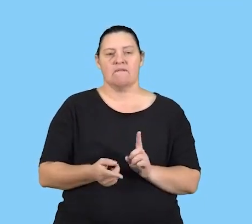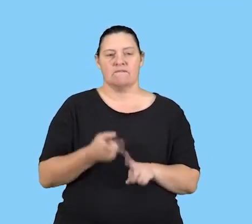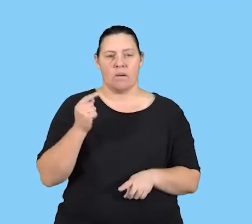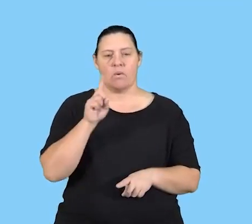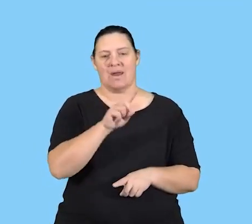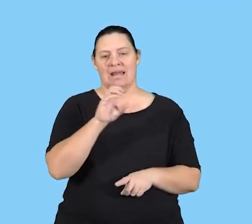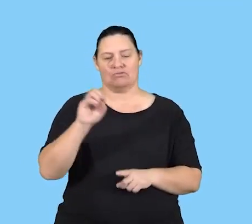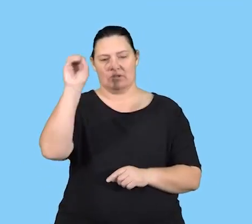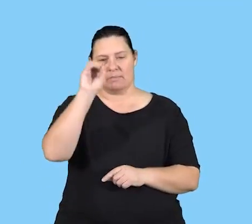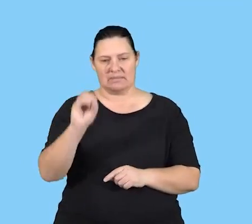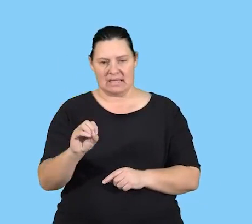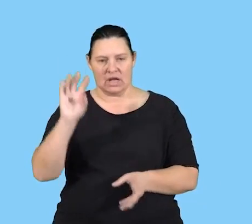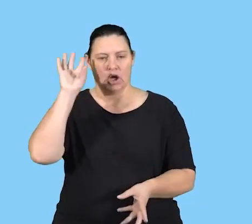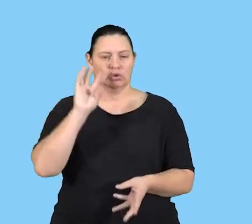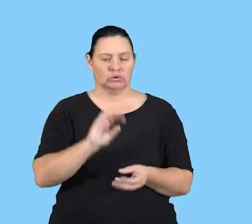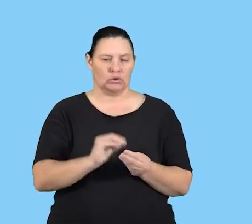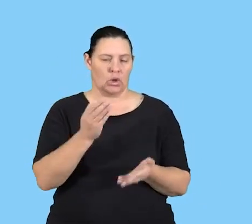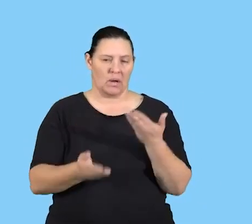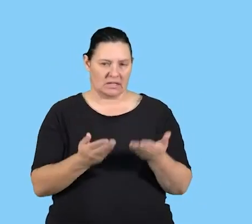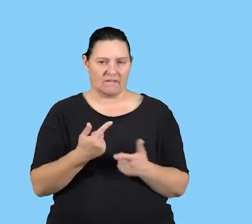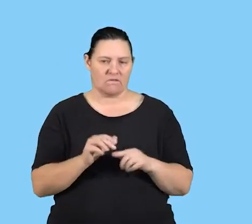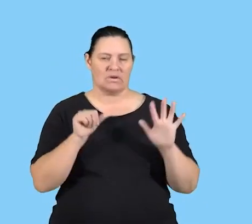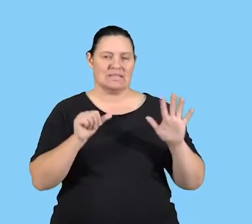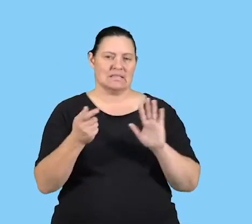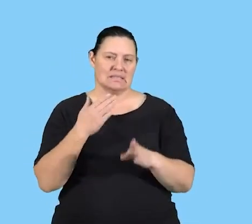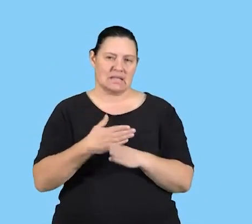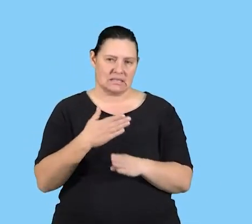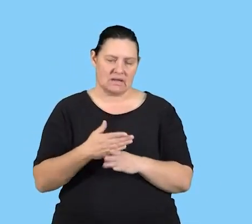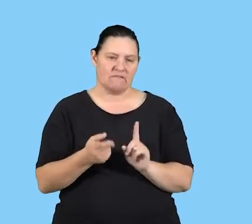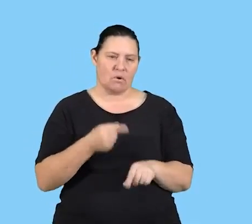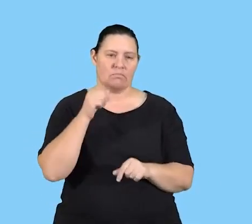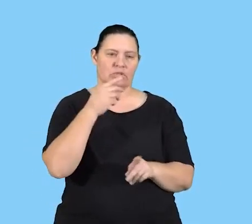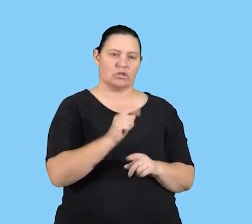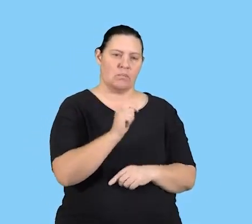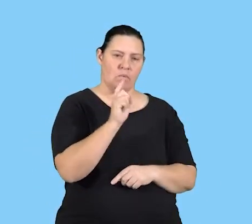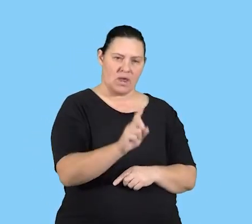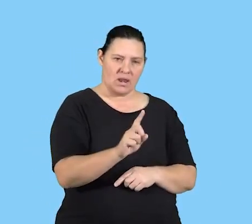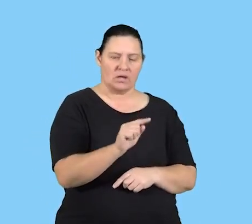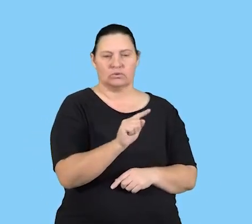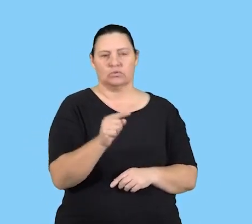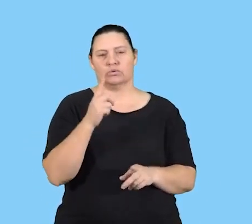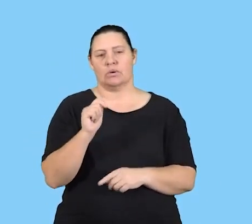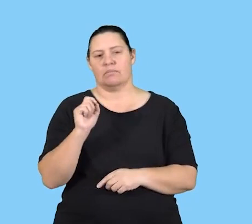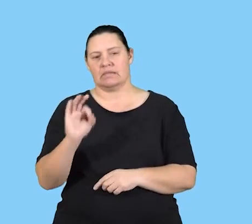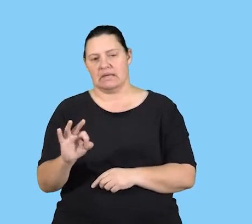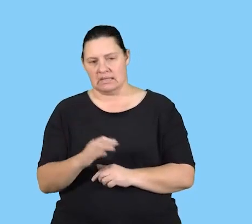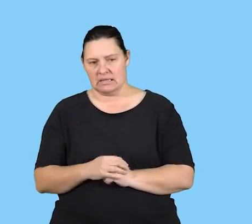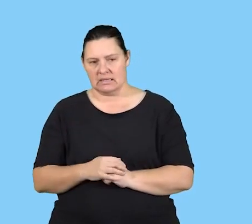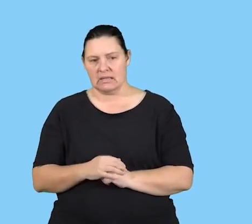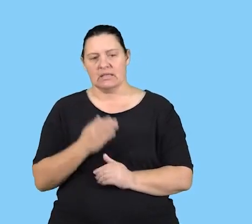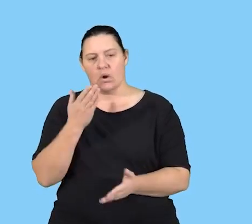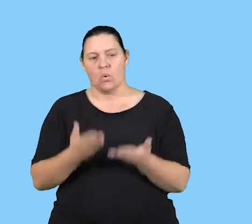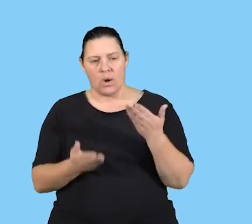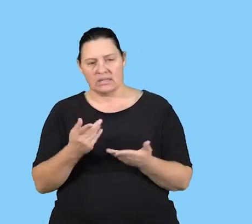from 100%, that is the total weightings for the 6 tests from term 1 to term 3. So those are